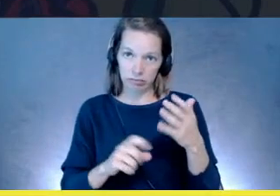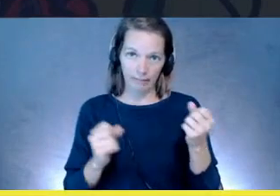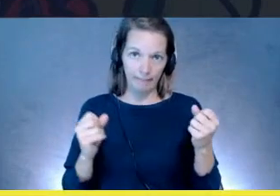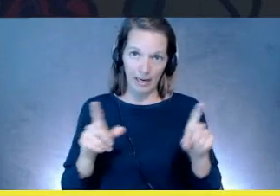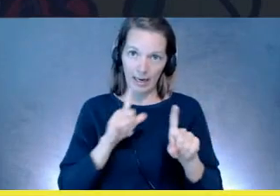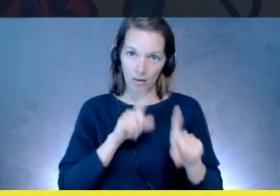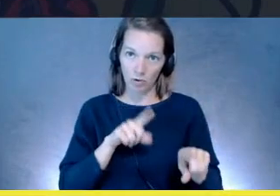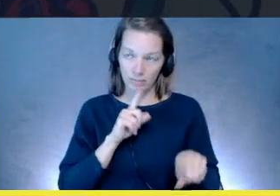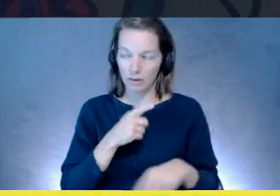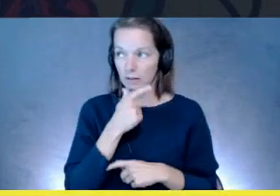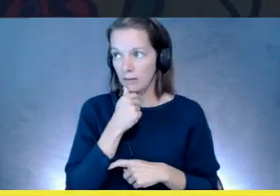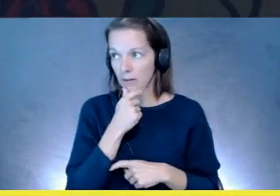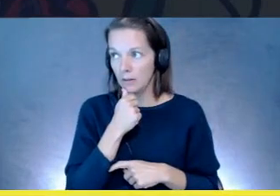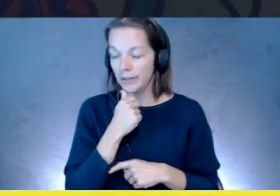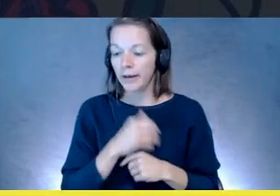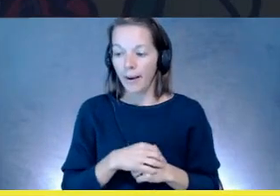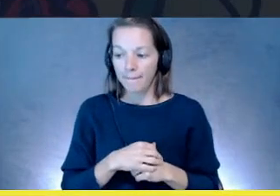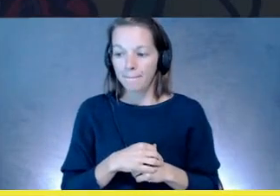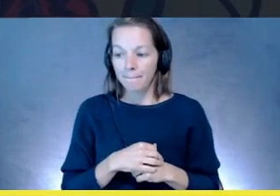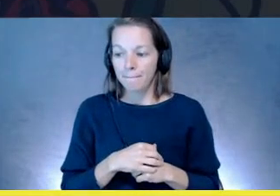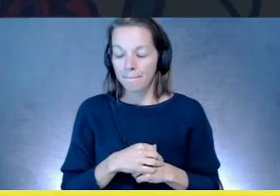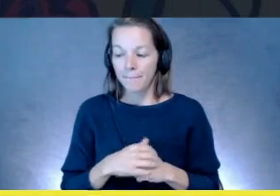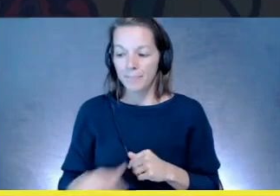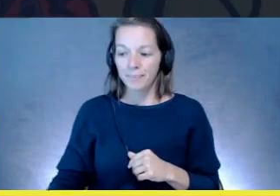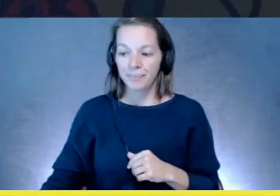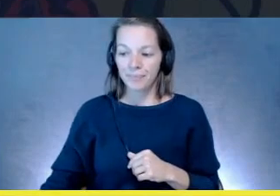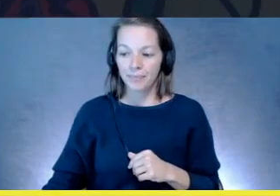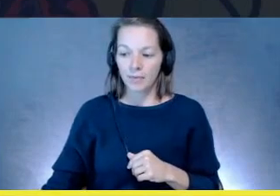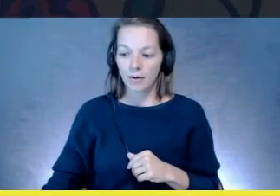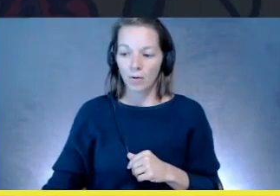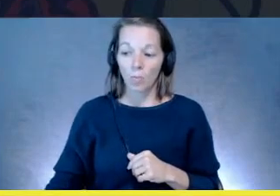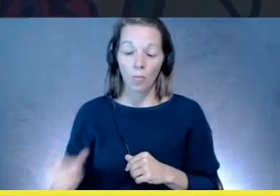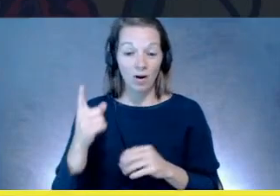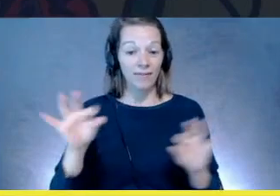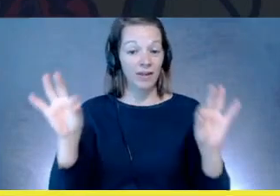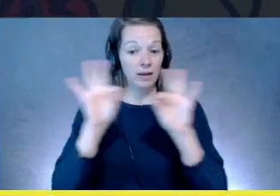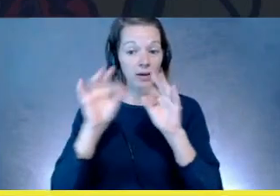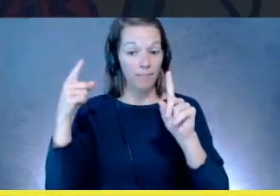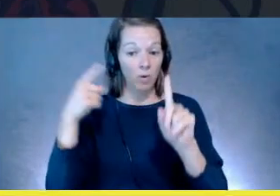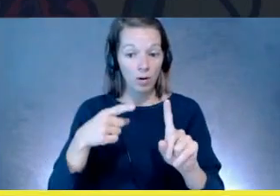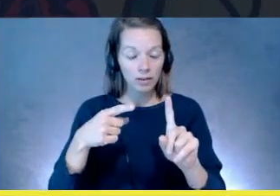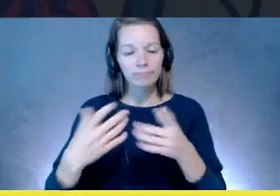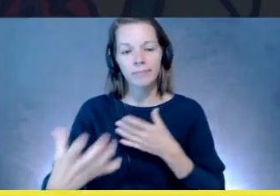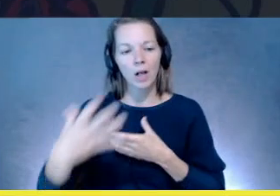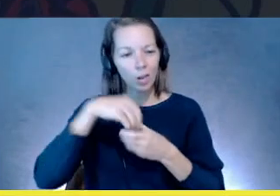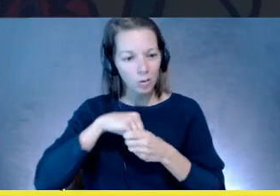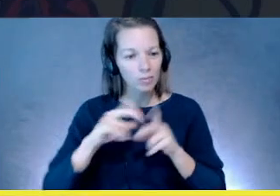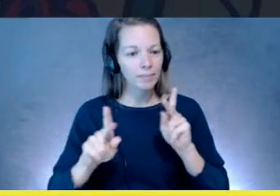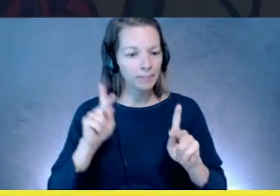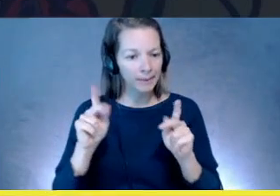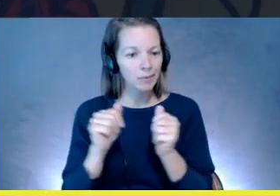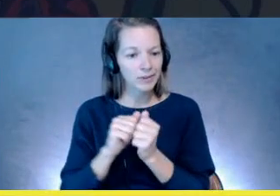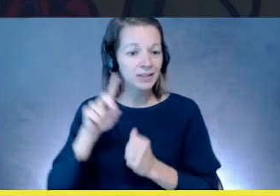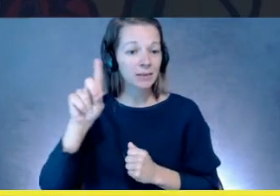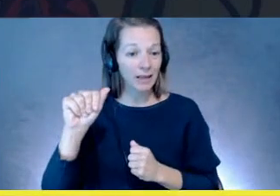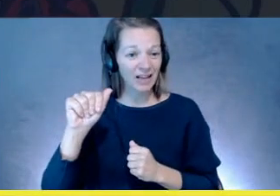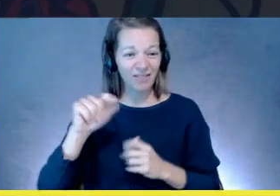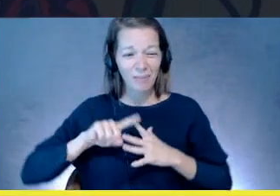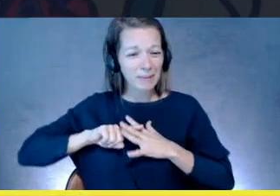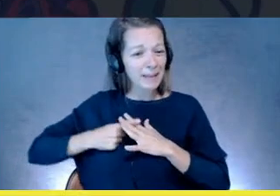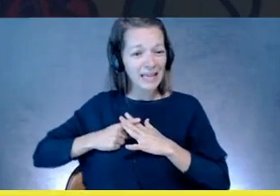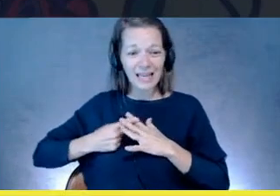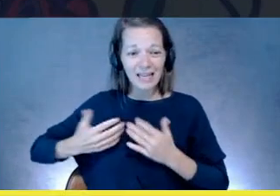already. One of the, I think, key points is to include people with disabilities from the outset